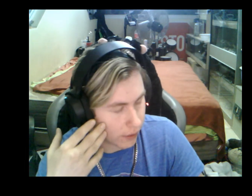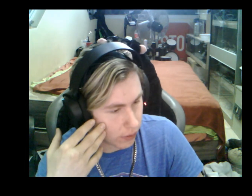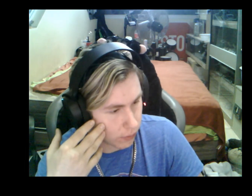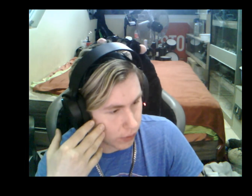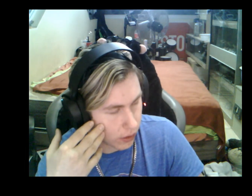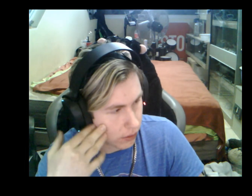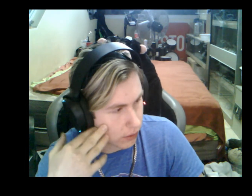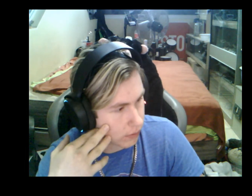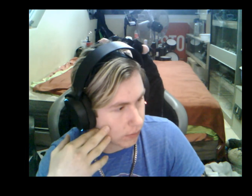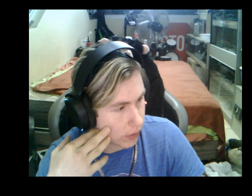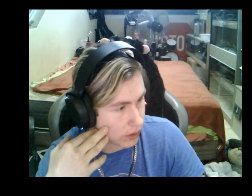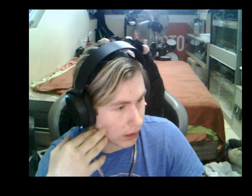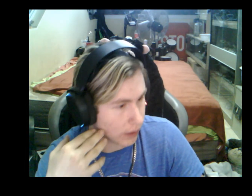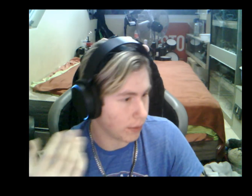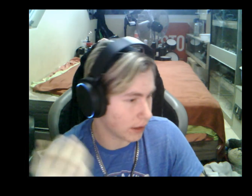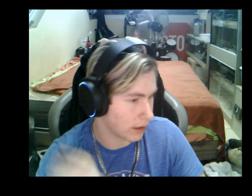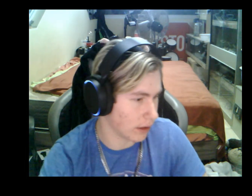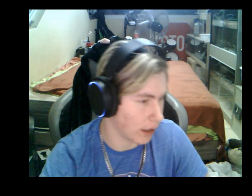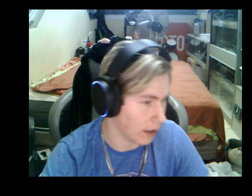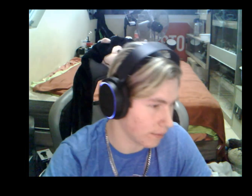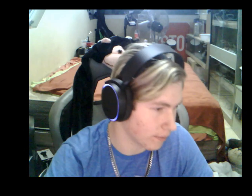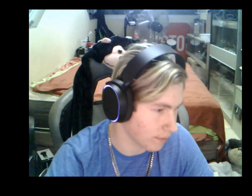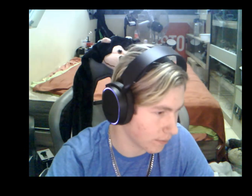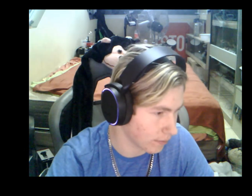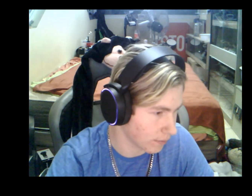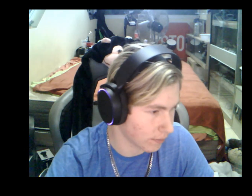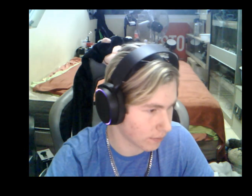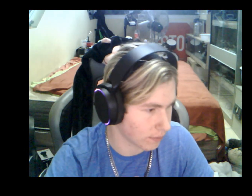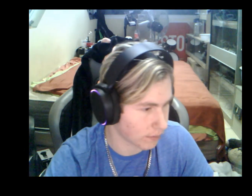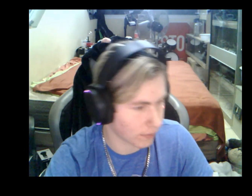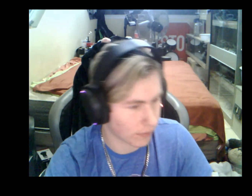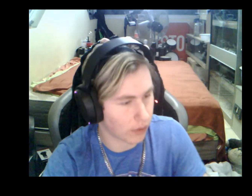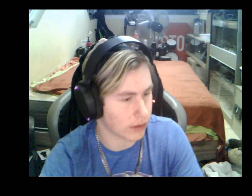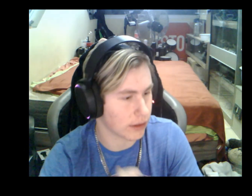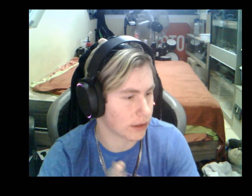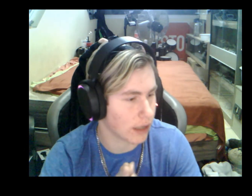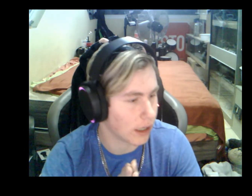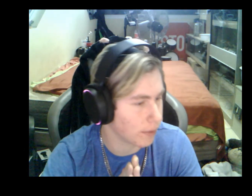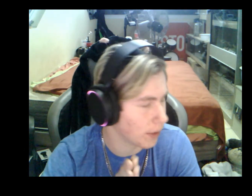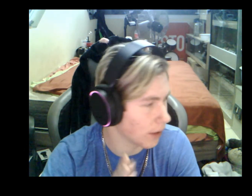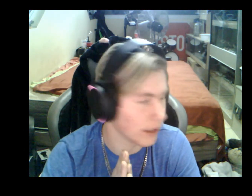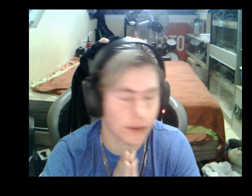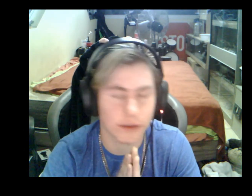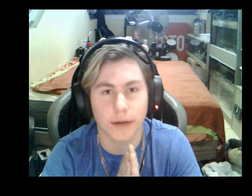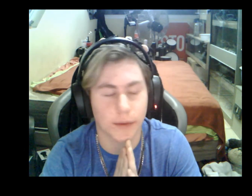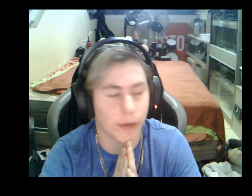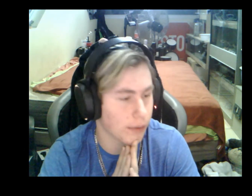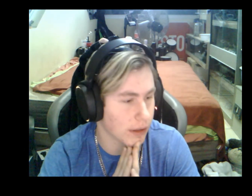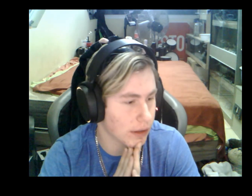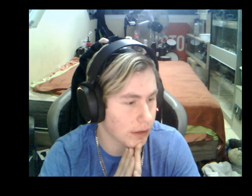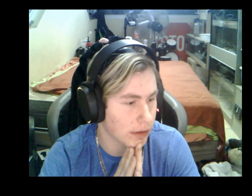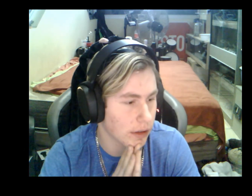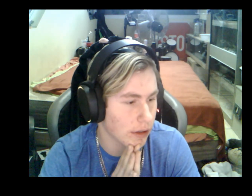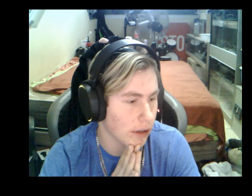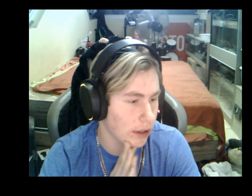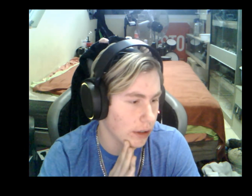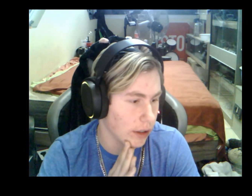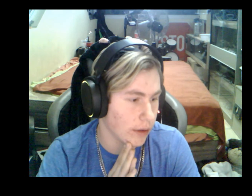what level we're on, mostly. But yeah, that was kind of a big waste of time, in my